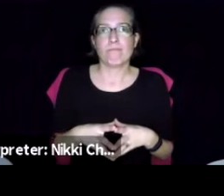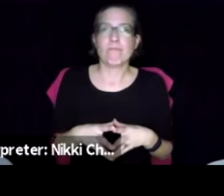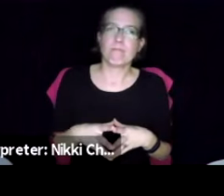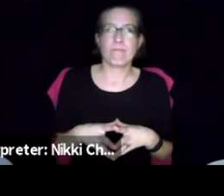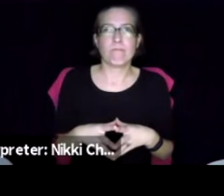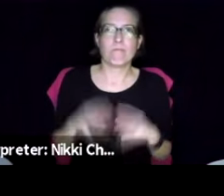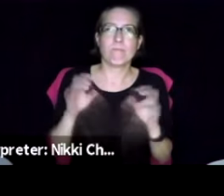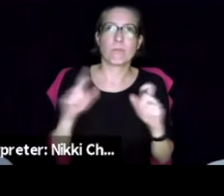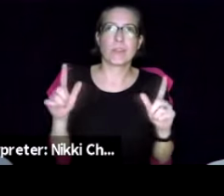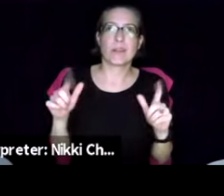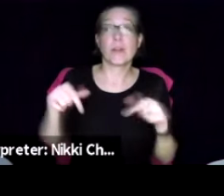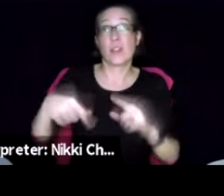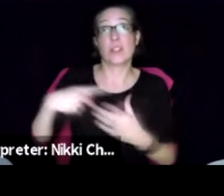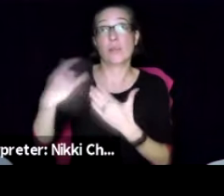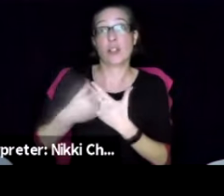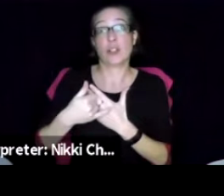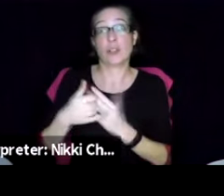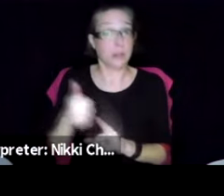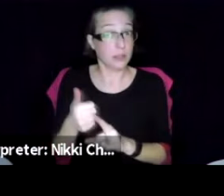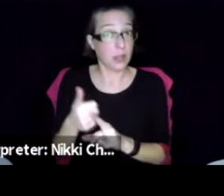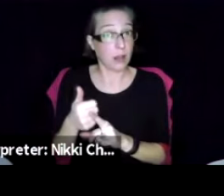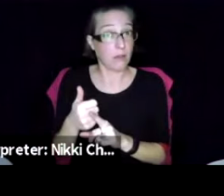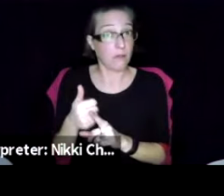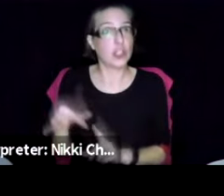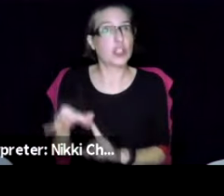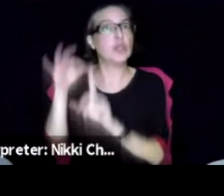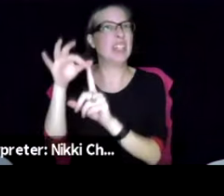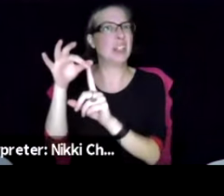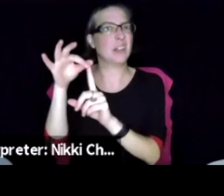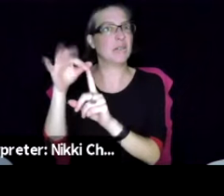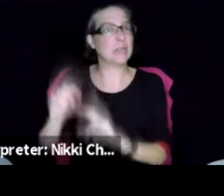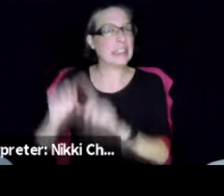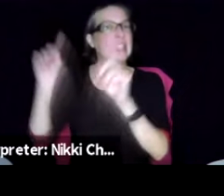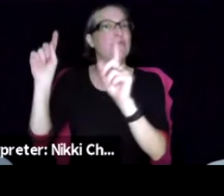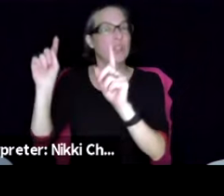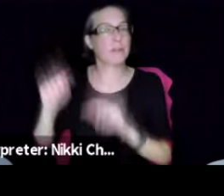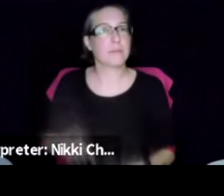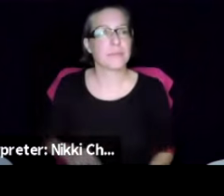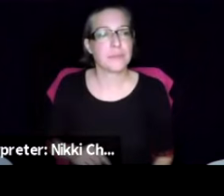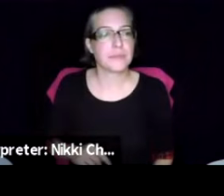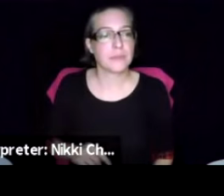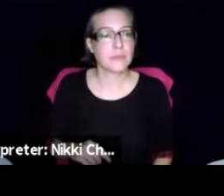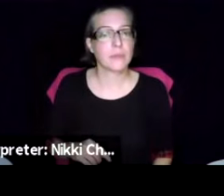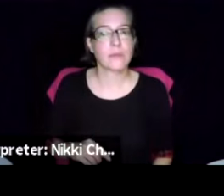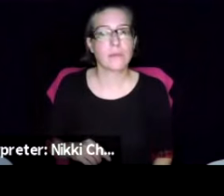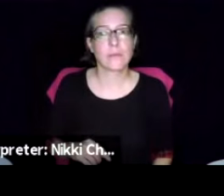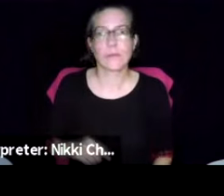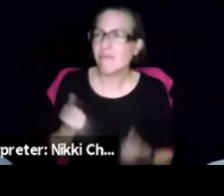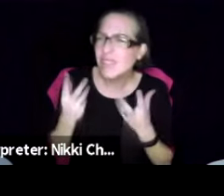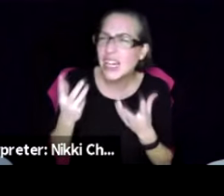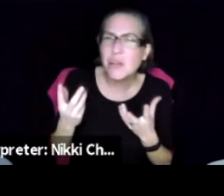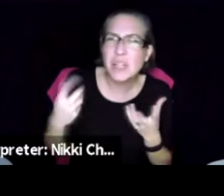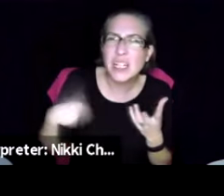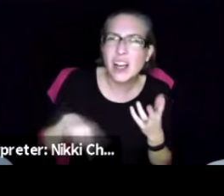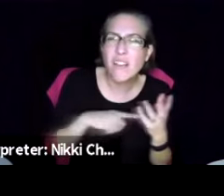this project in itself was something that was really unique and different, because it was, how many of there are? There's